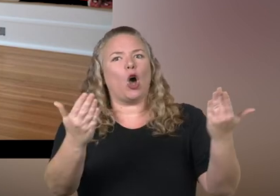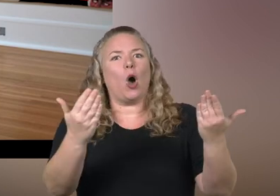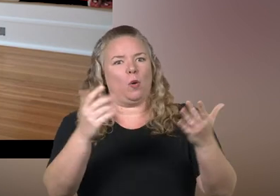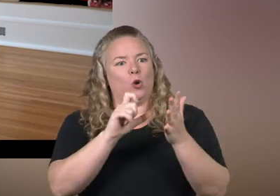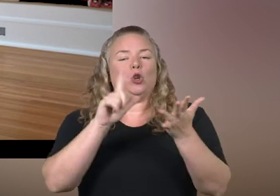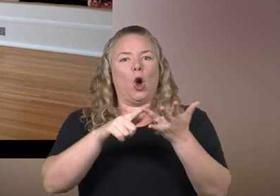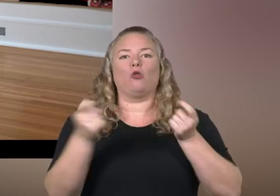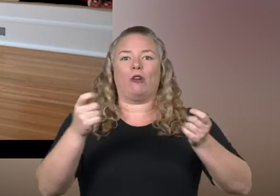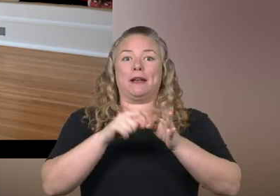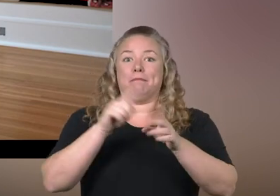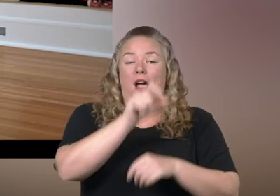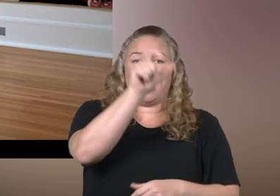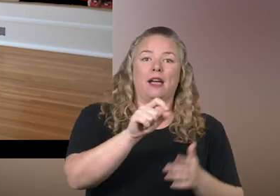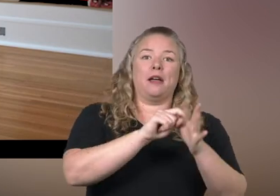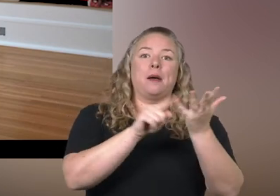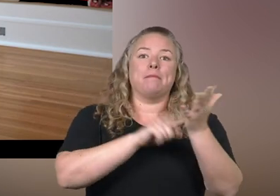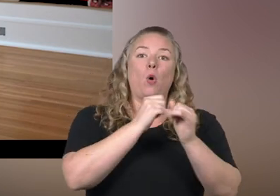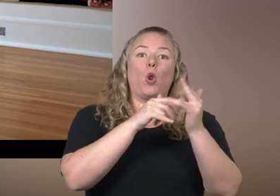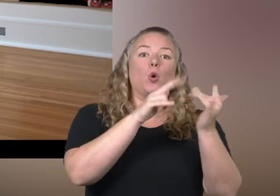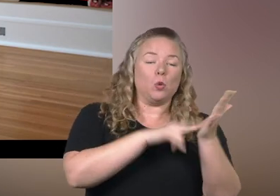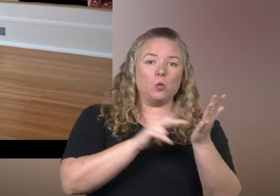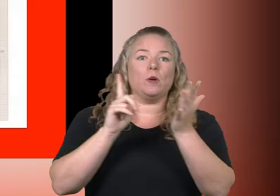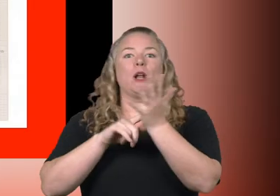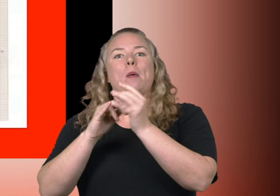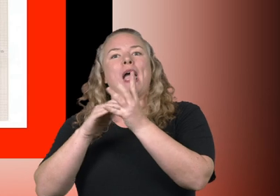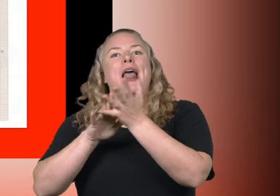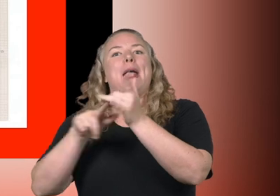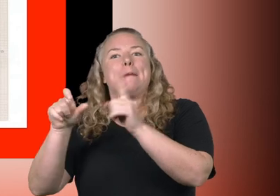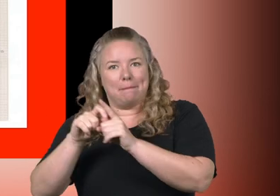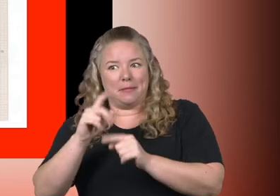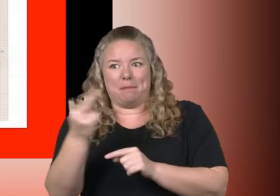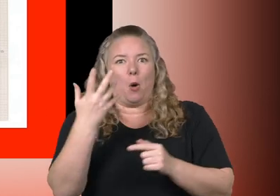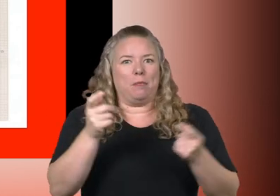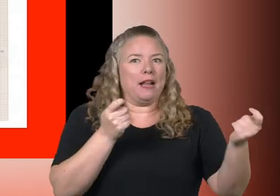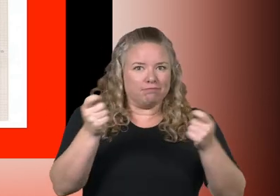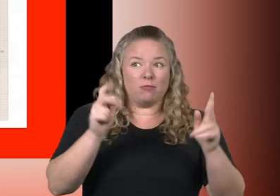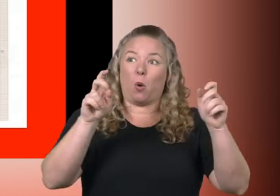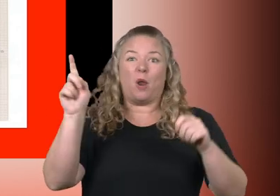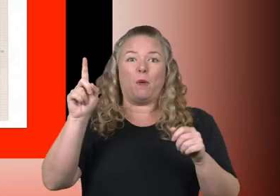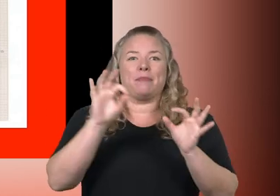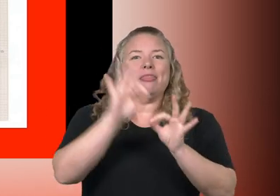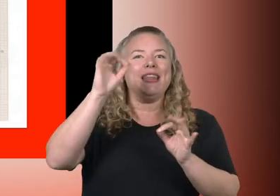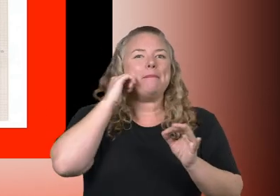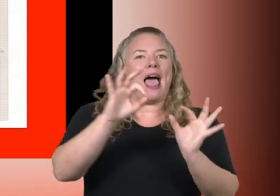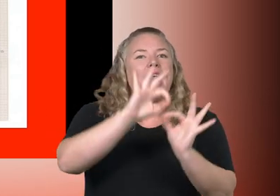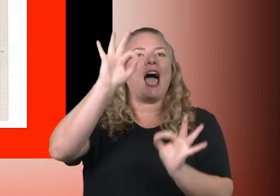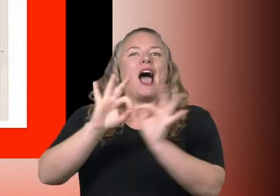Paul Goodwin and Labena Himid opened, called Thin Black Lines. So that ran from late 2011 to